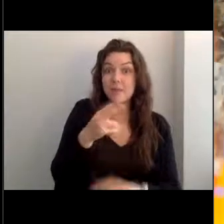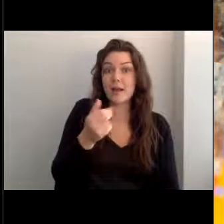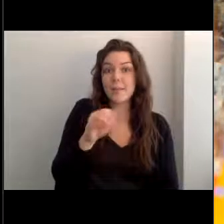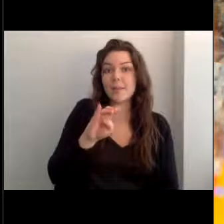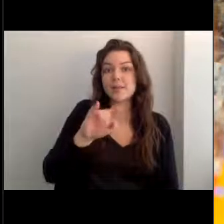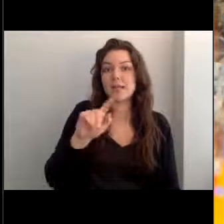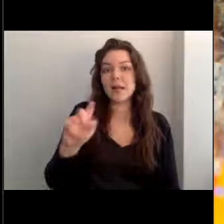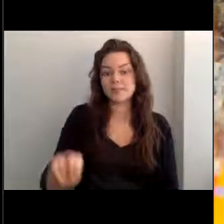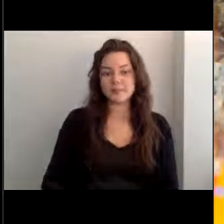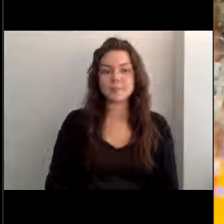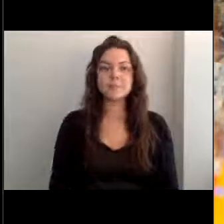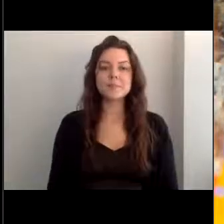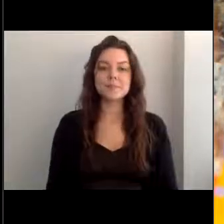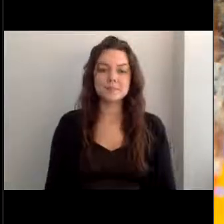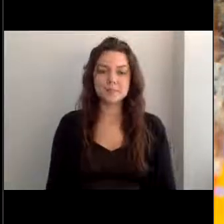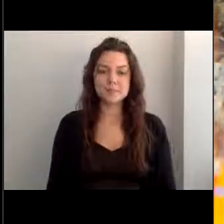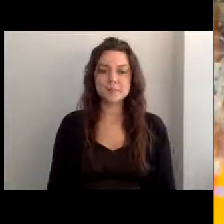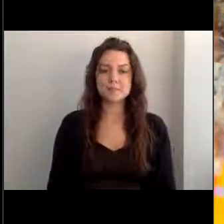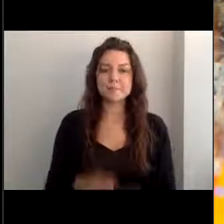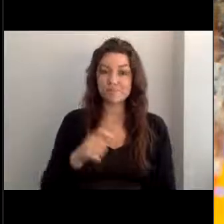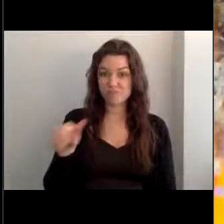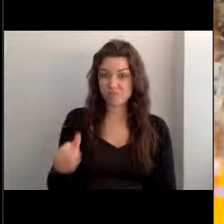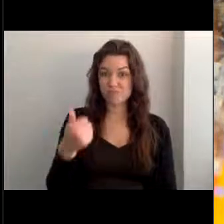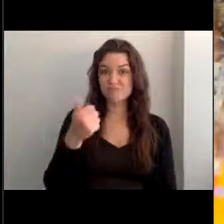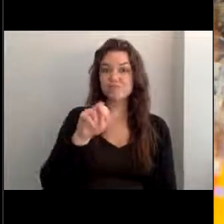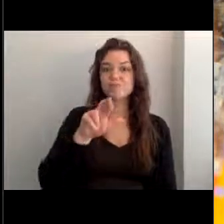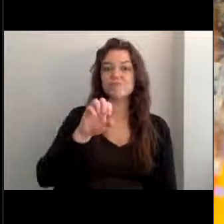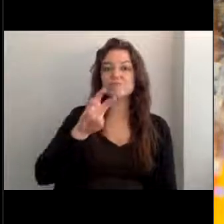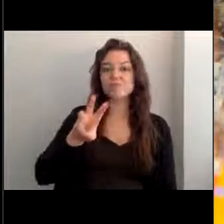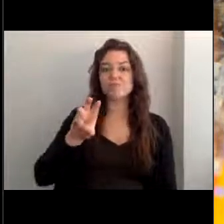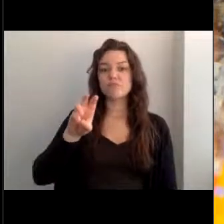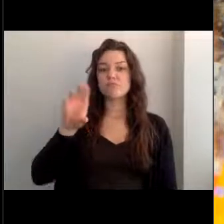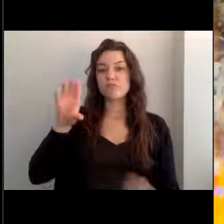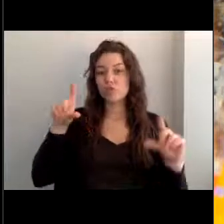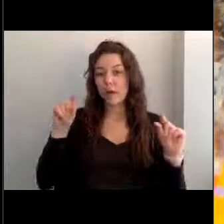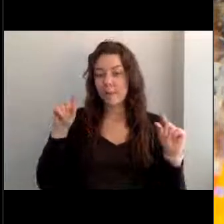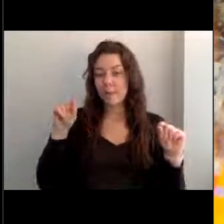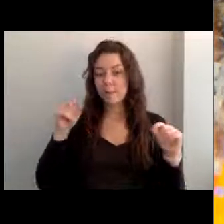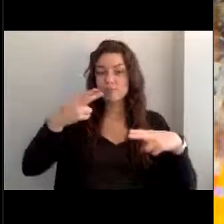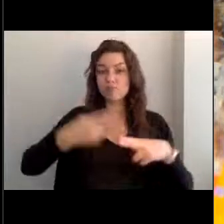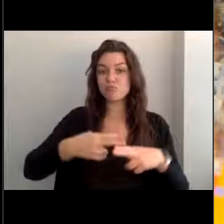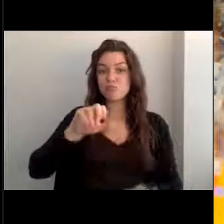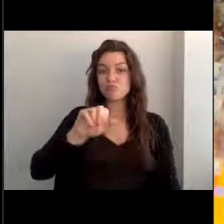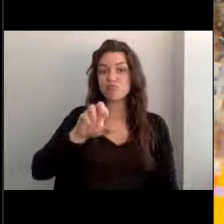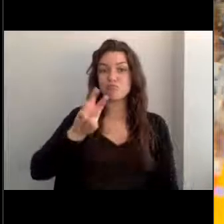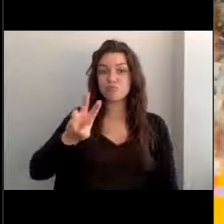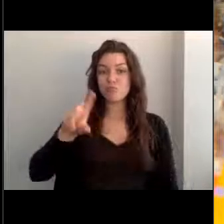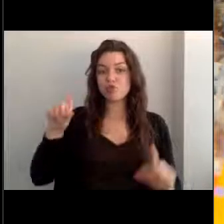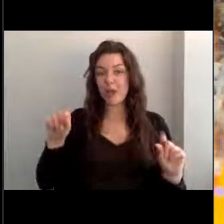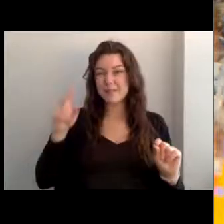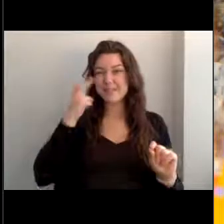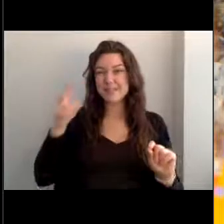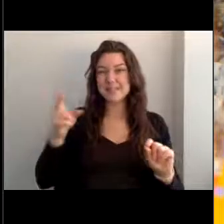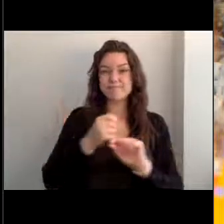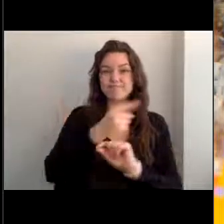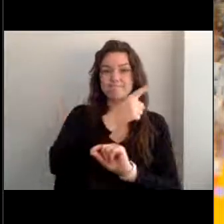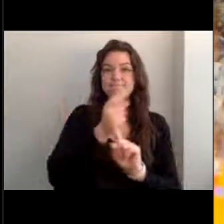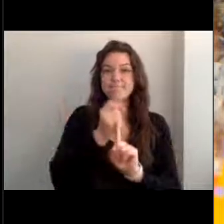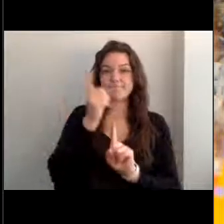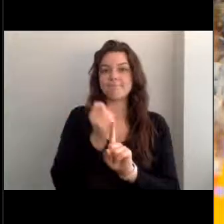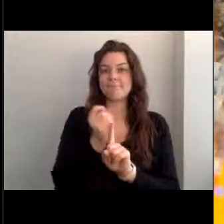Here's another creature that likes to hide around urchins. You can see the spines right behind it. This is called an arrow crab. The arrow crab